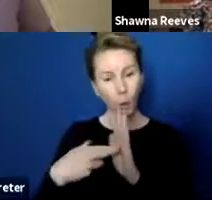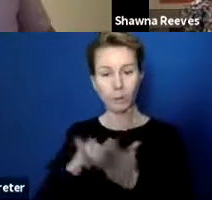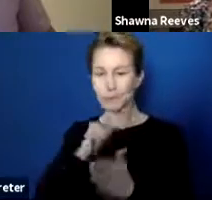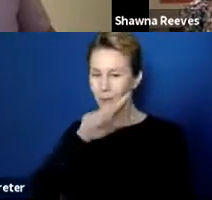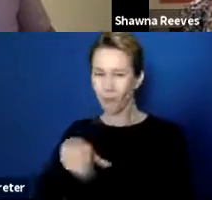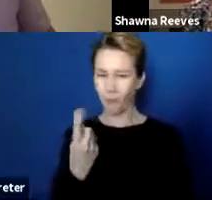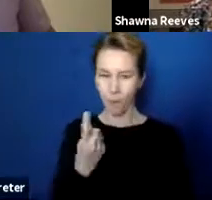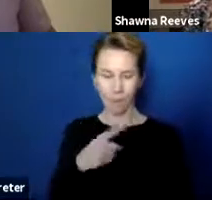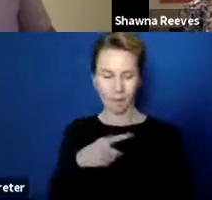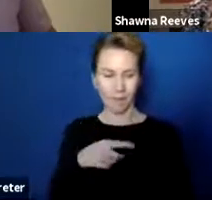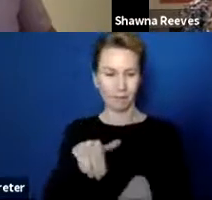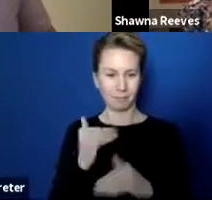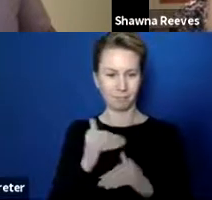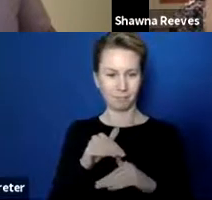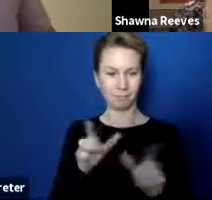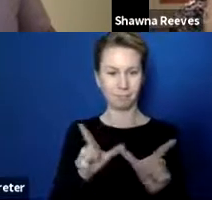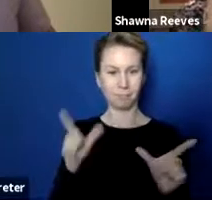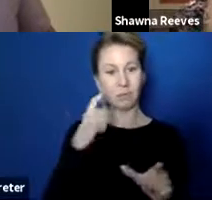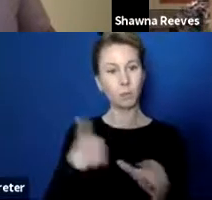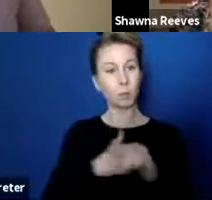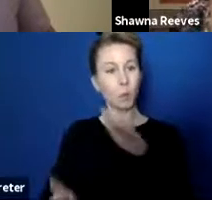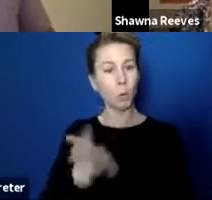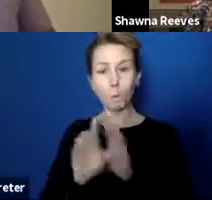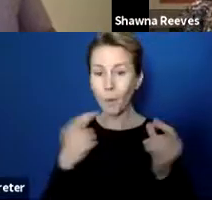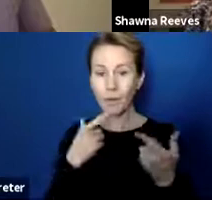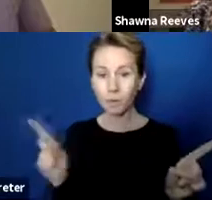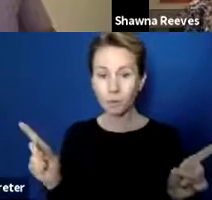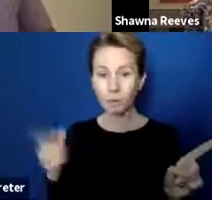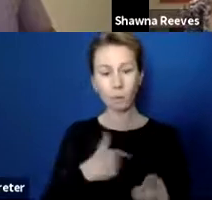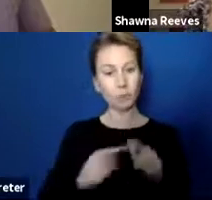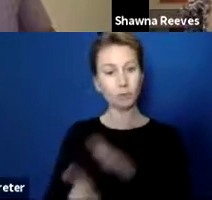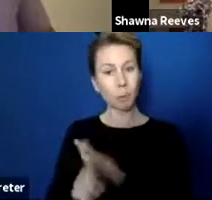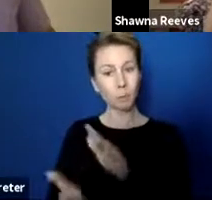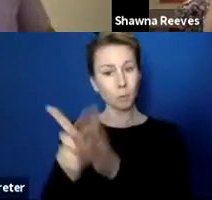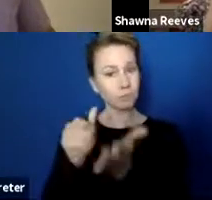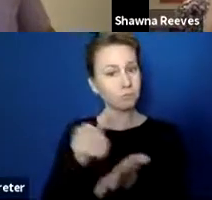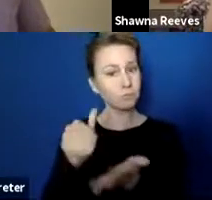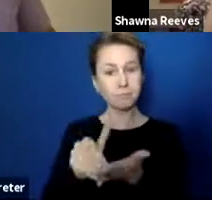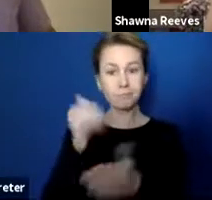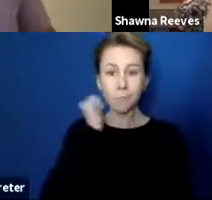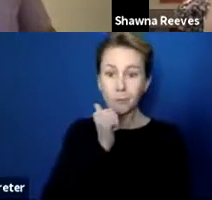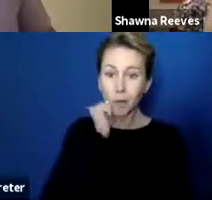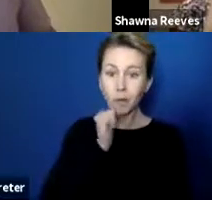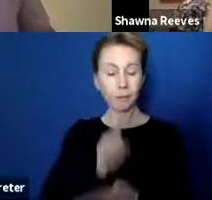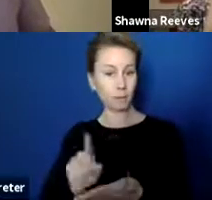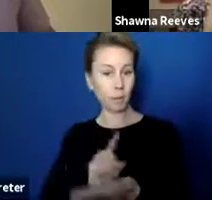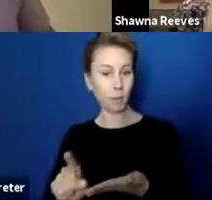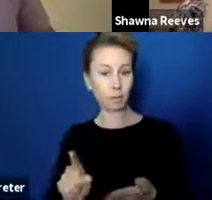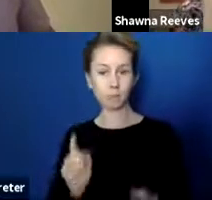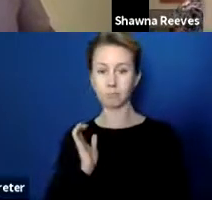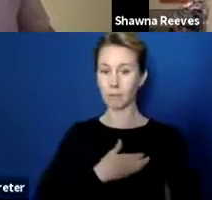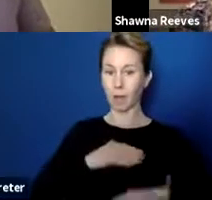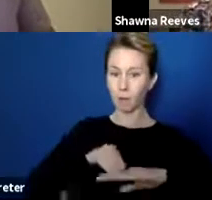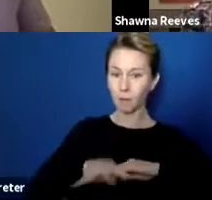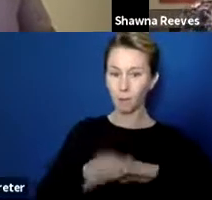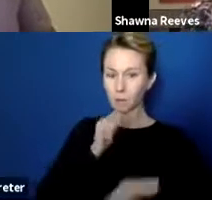care ombudsman, we sort of fix some concrete issues where we're actually having a care conference or there's licensing involved and there's a really clear outcome. But then